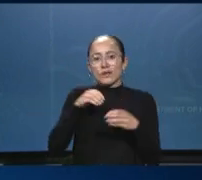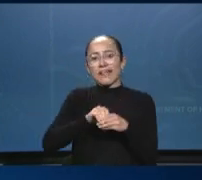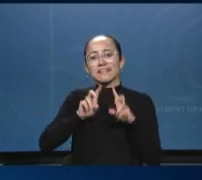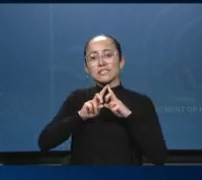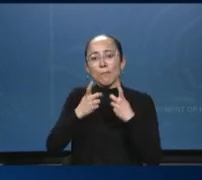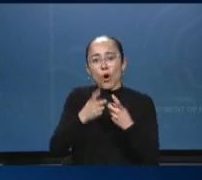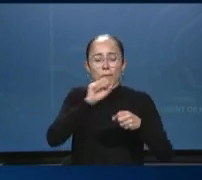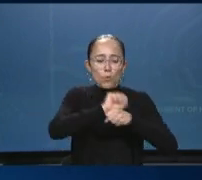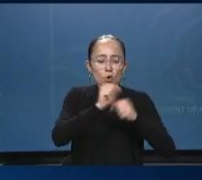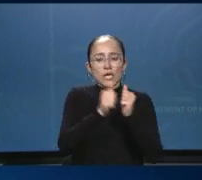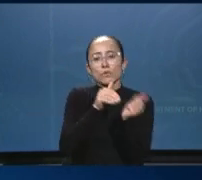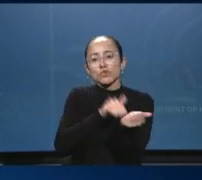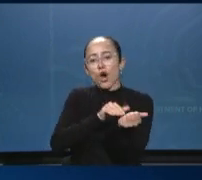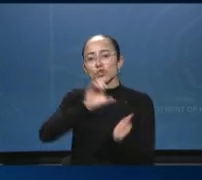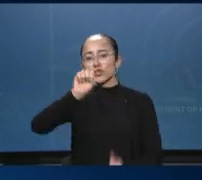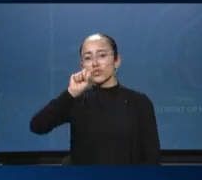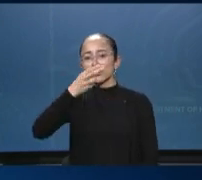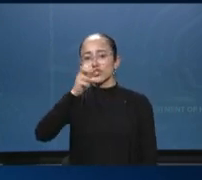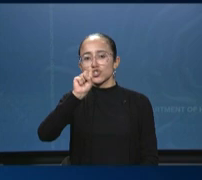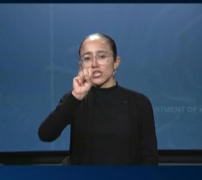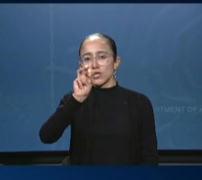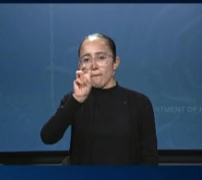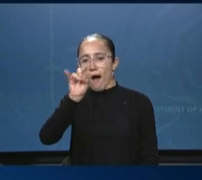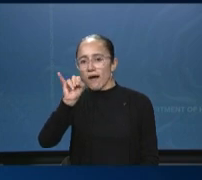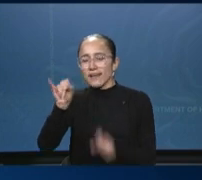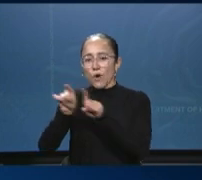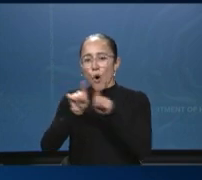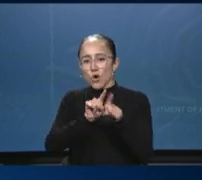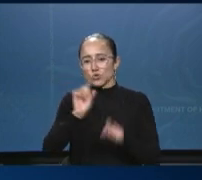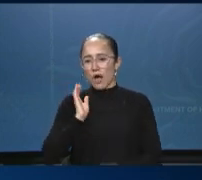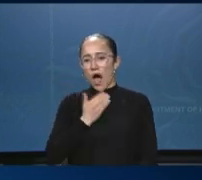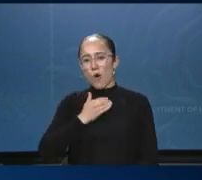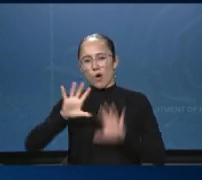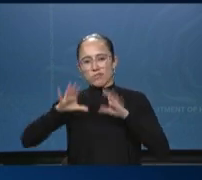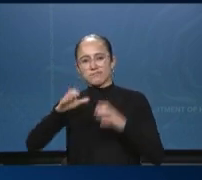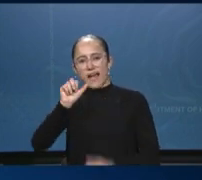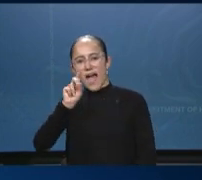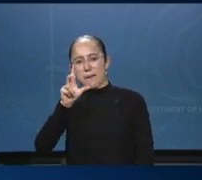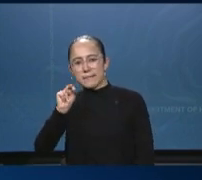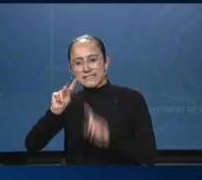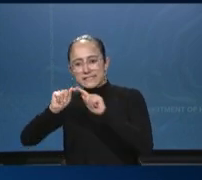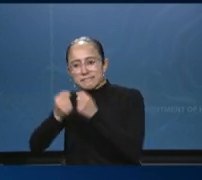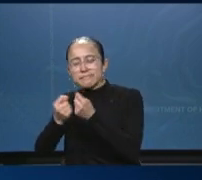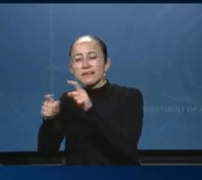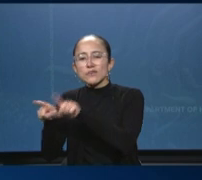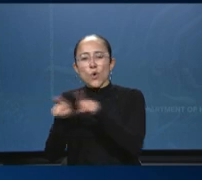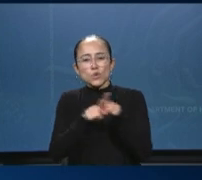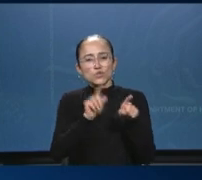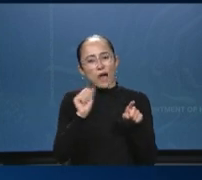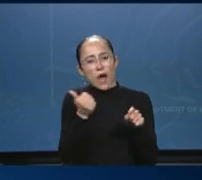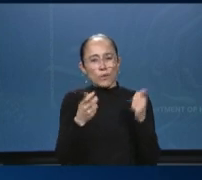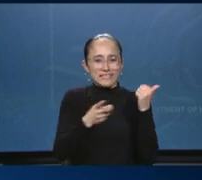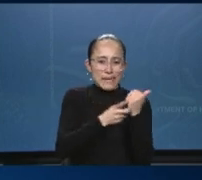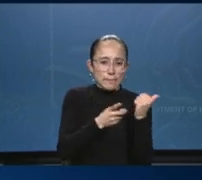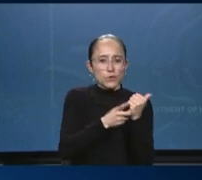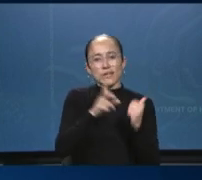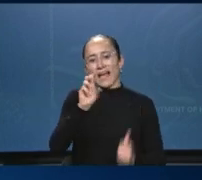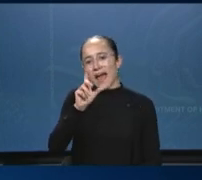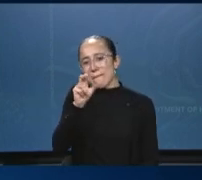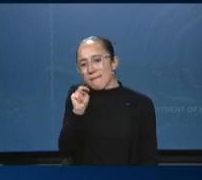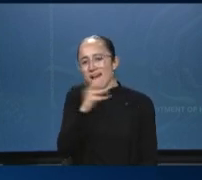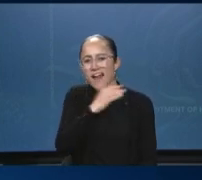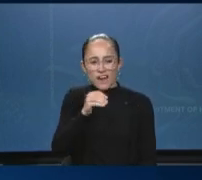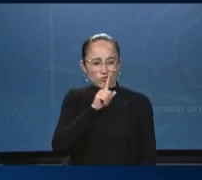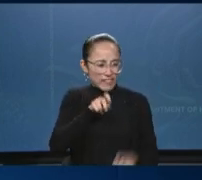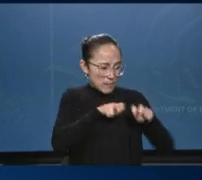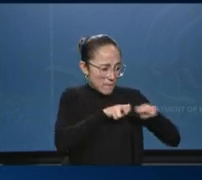Seshmani, working with the administrator, and of course our other deputy administrator in Medicaid, and all of folks on the panel